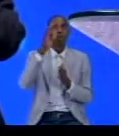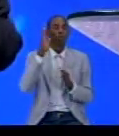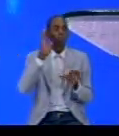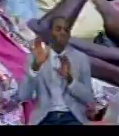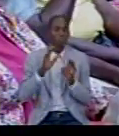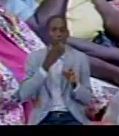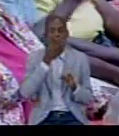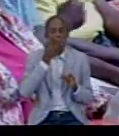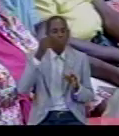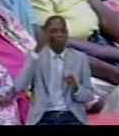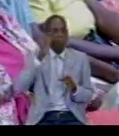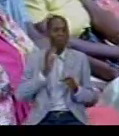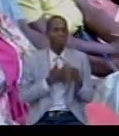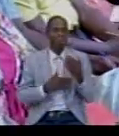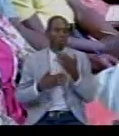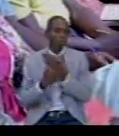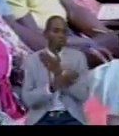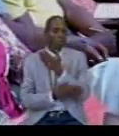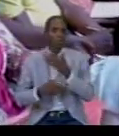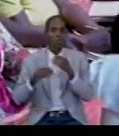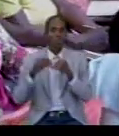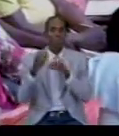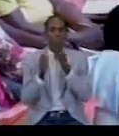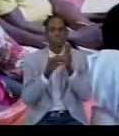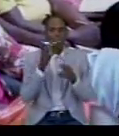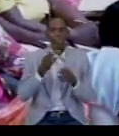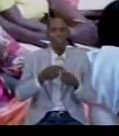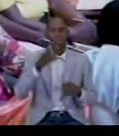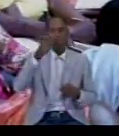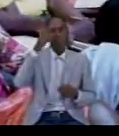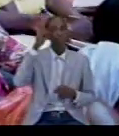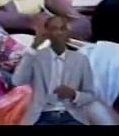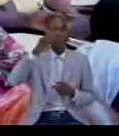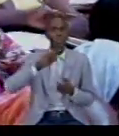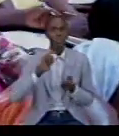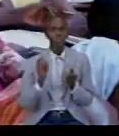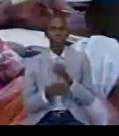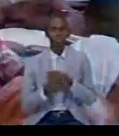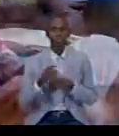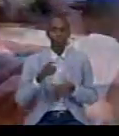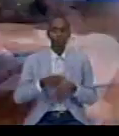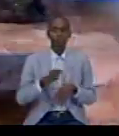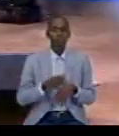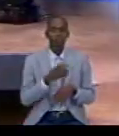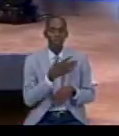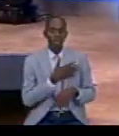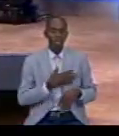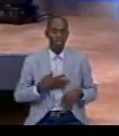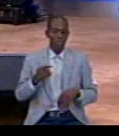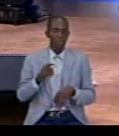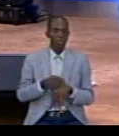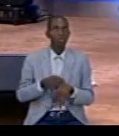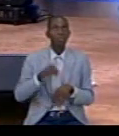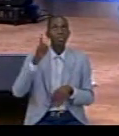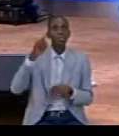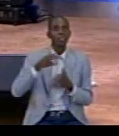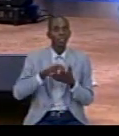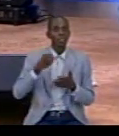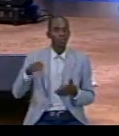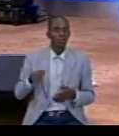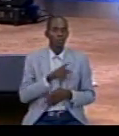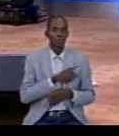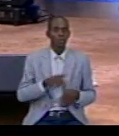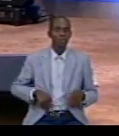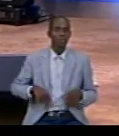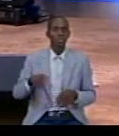country. Because it says he changes the times and the seasons. He removeth kings, he